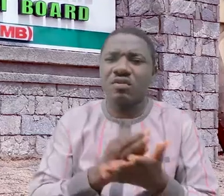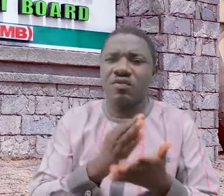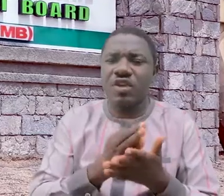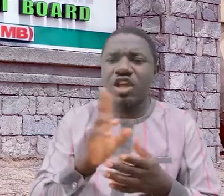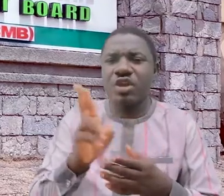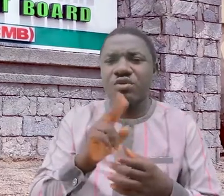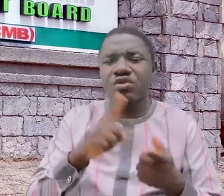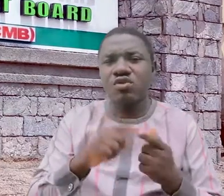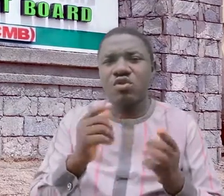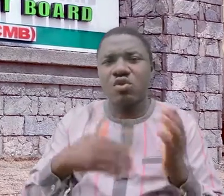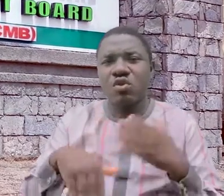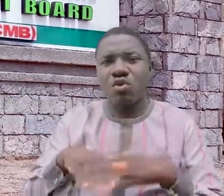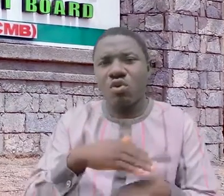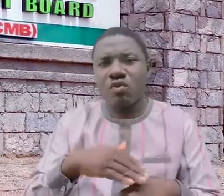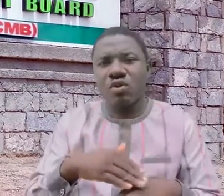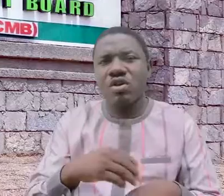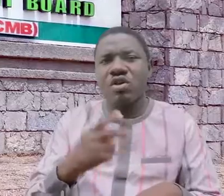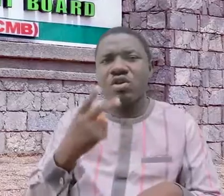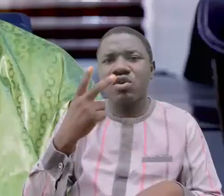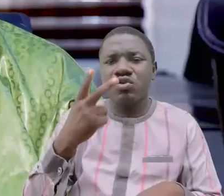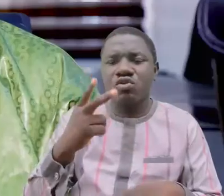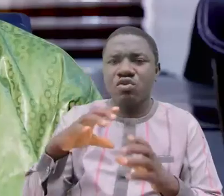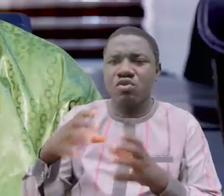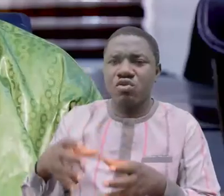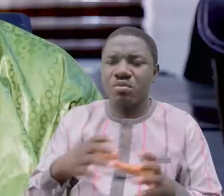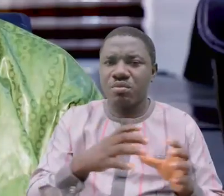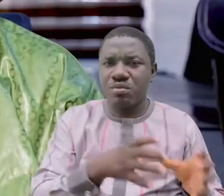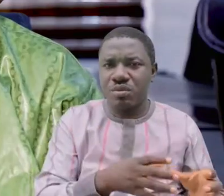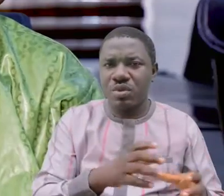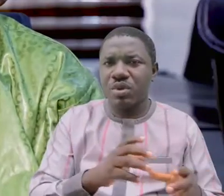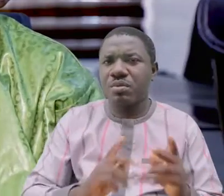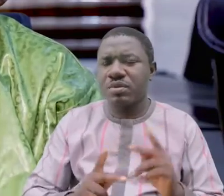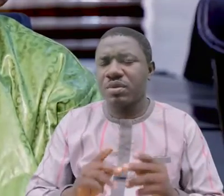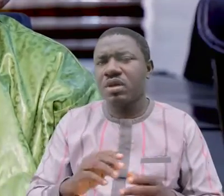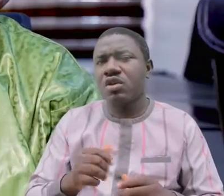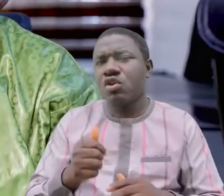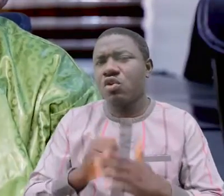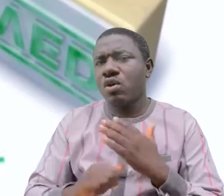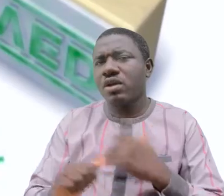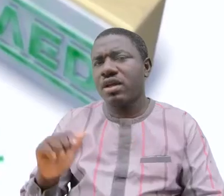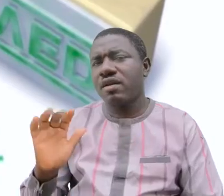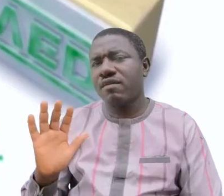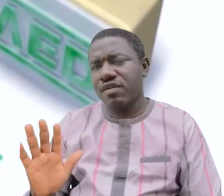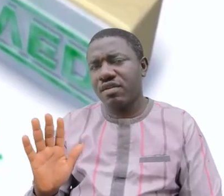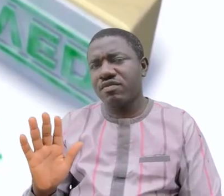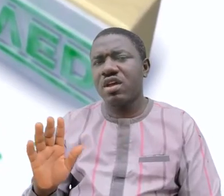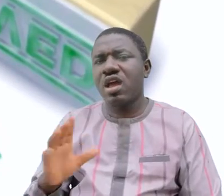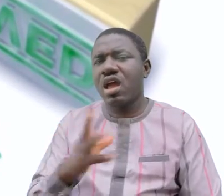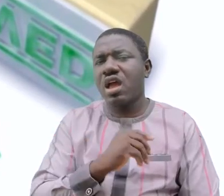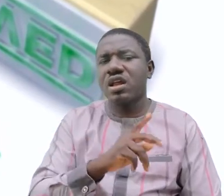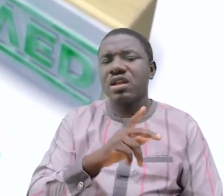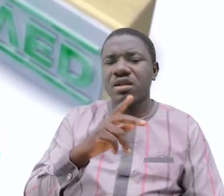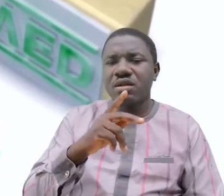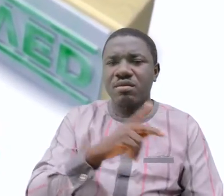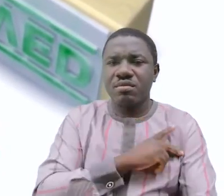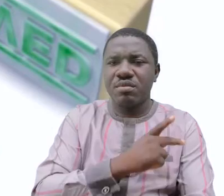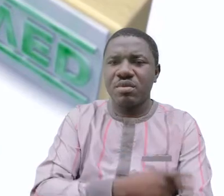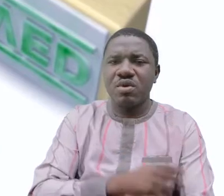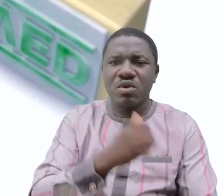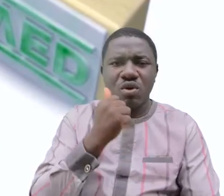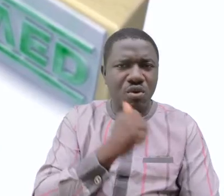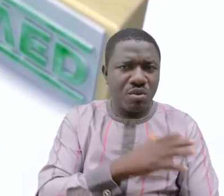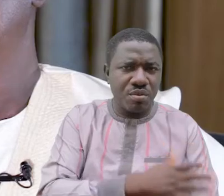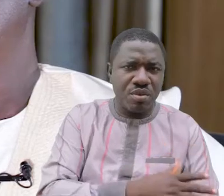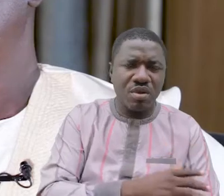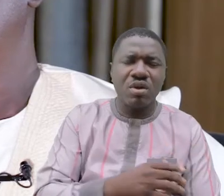And that fund is being used to cover 2 sets of vulnerable populations, and this includes the under 5 and the